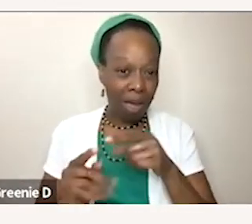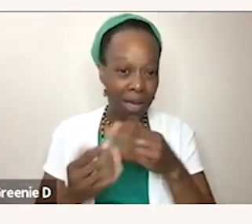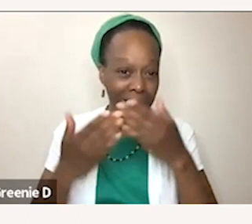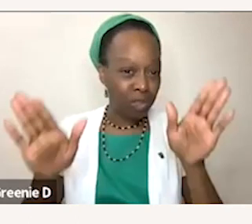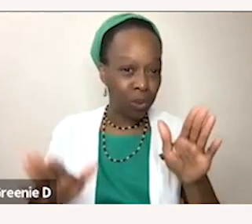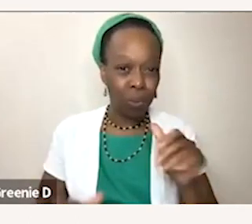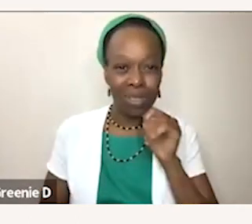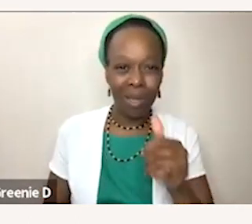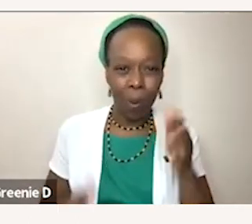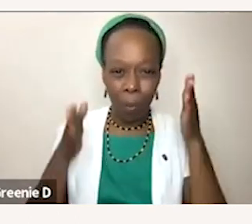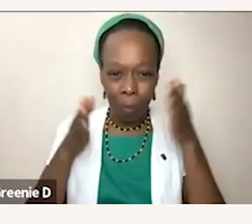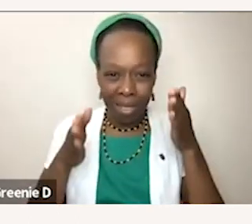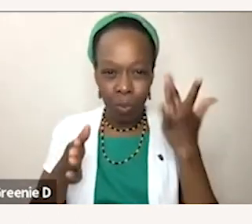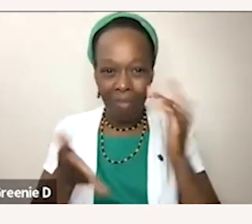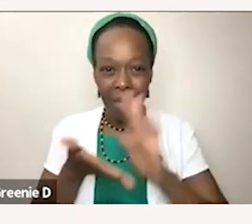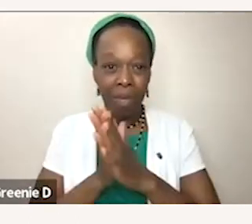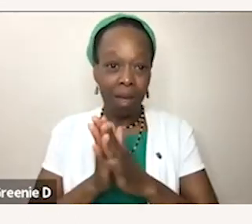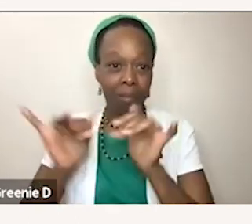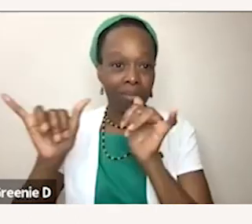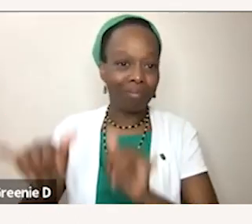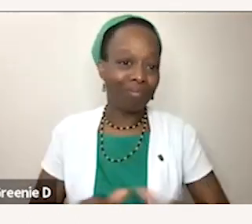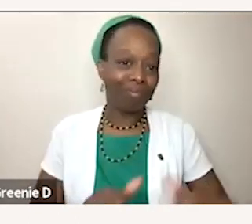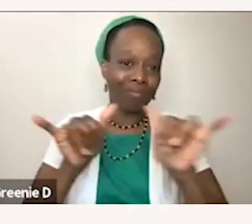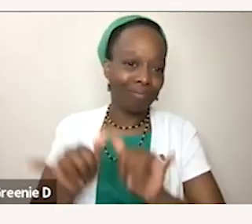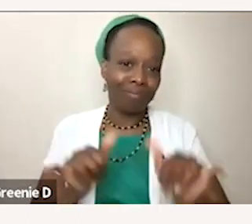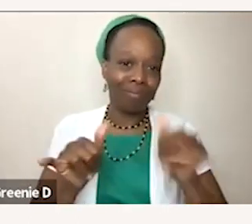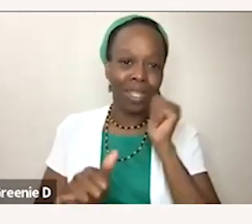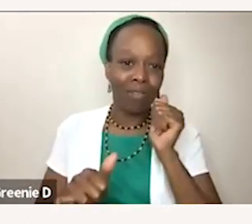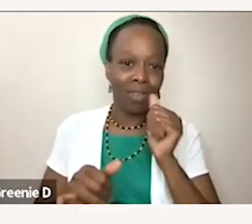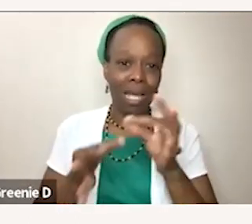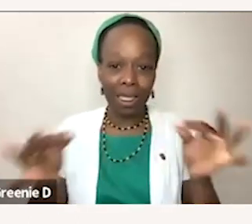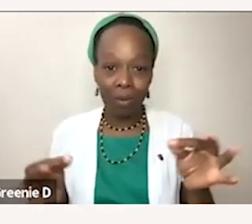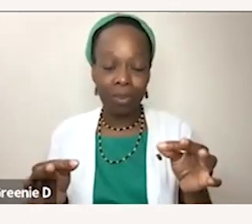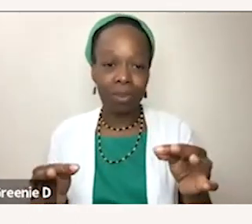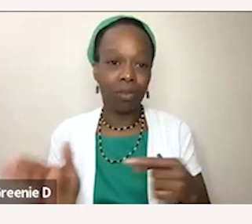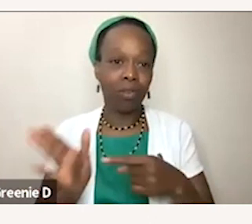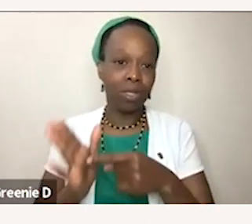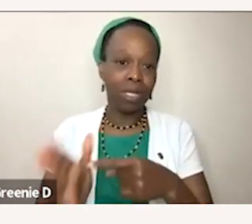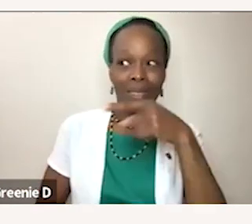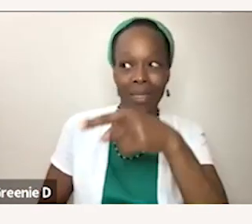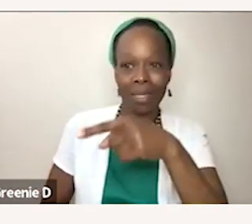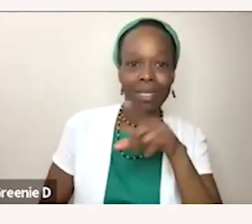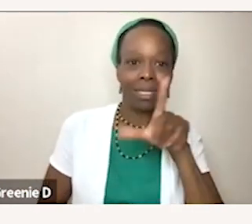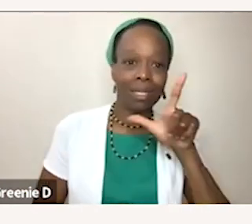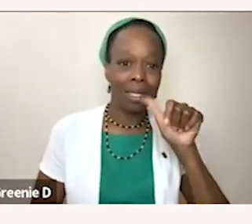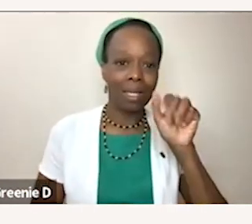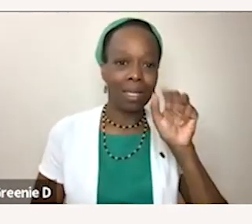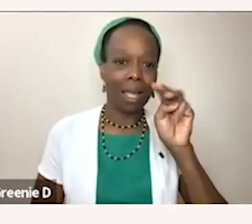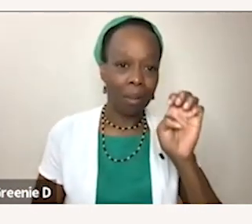into common language, right? Calling things stupid, dumb, lame. I had